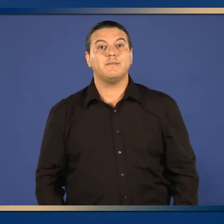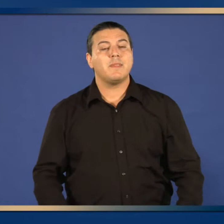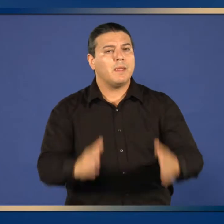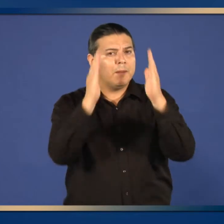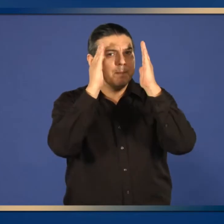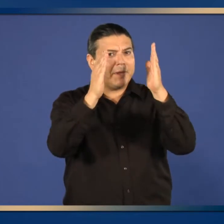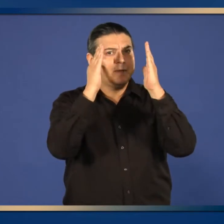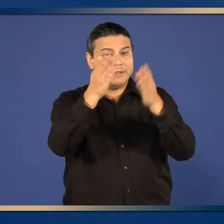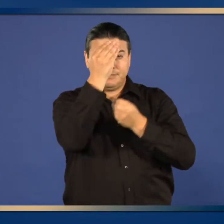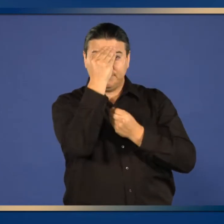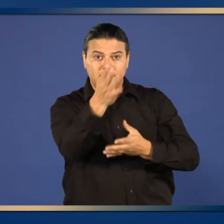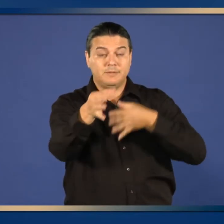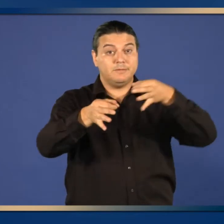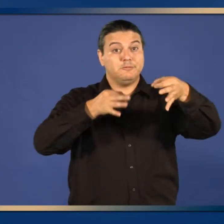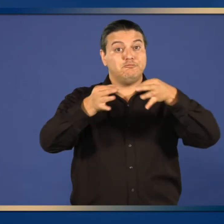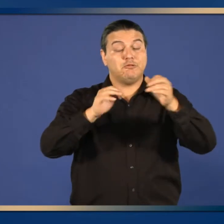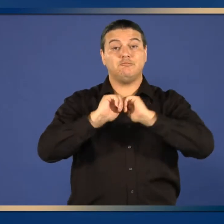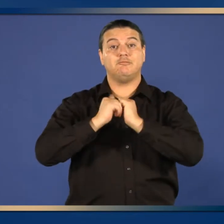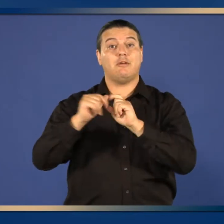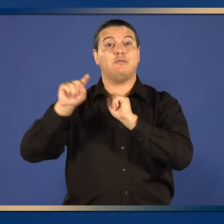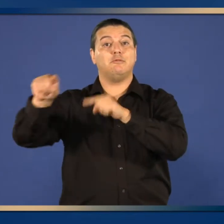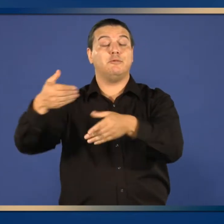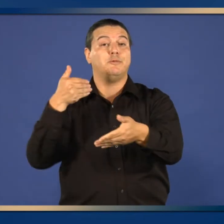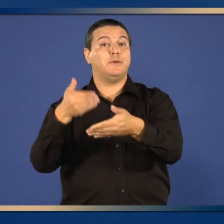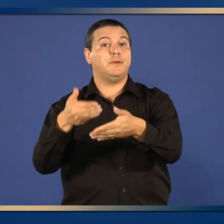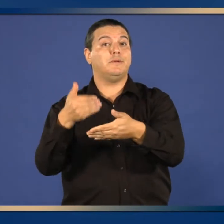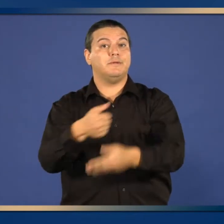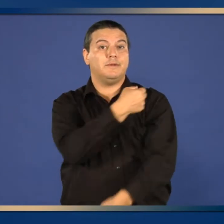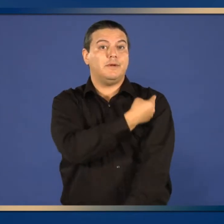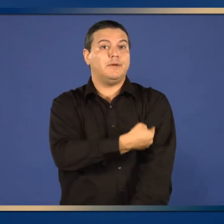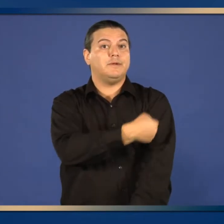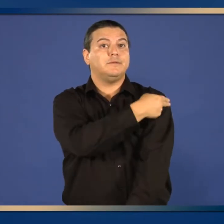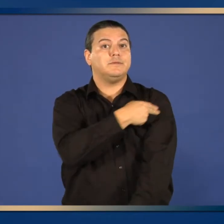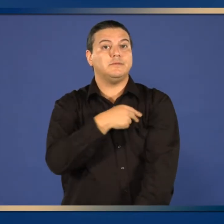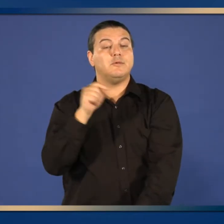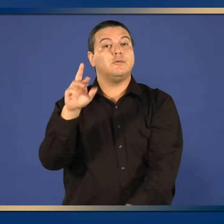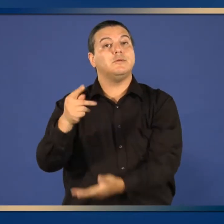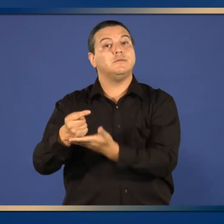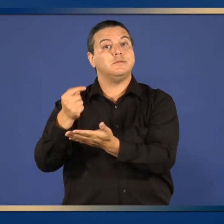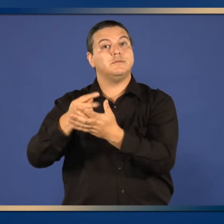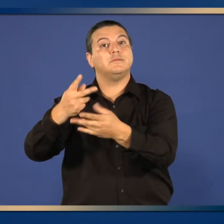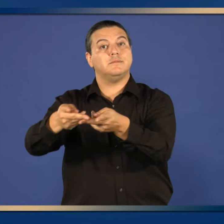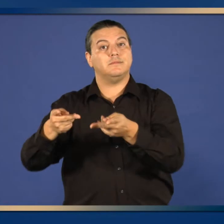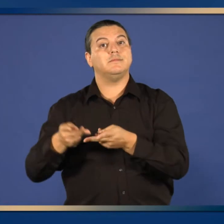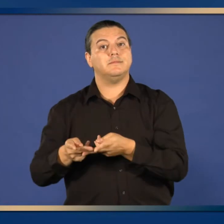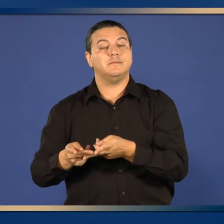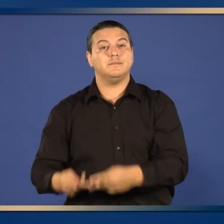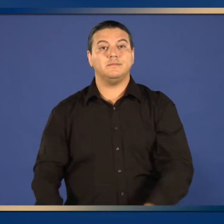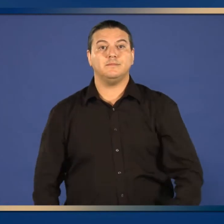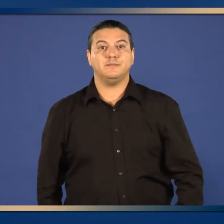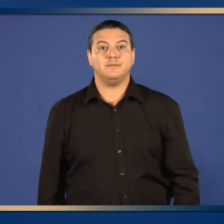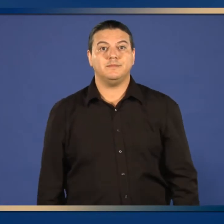Look or listen for instructions on how to get to the nearest hospital or treatment center.